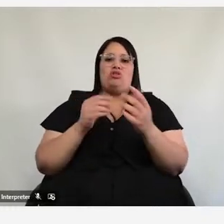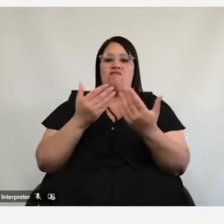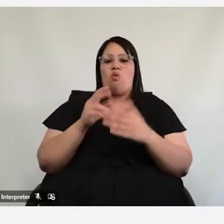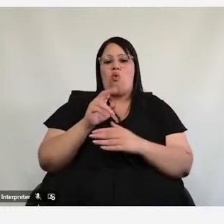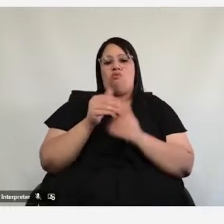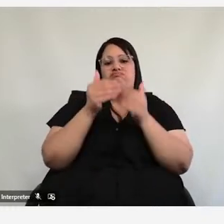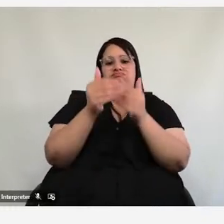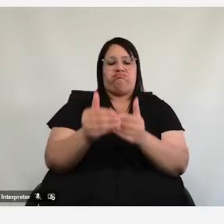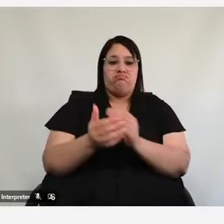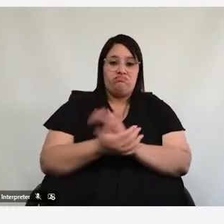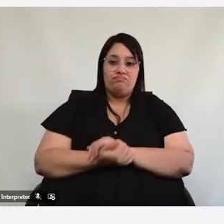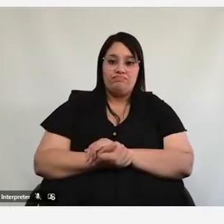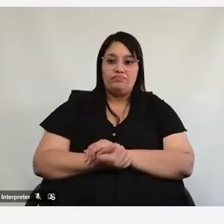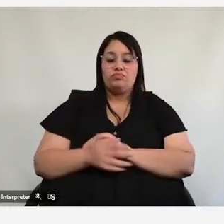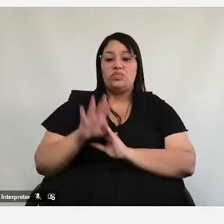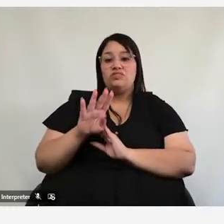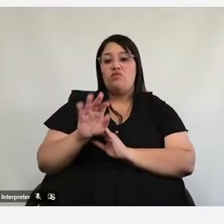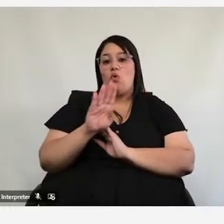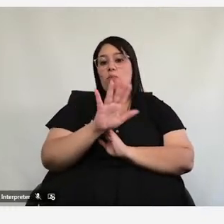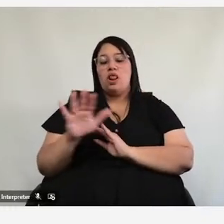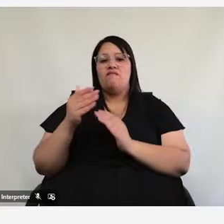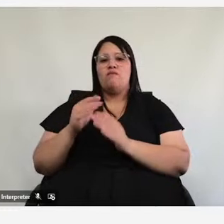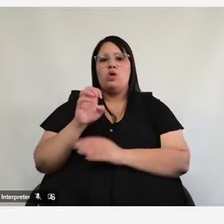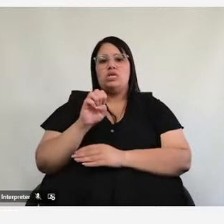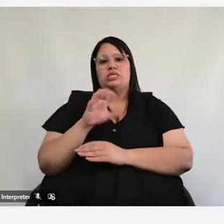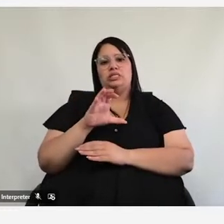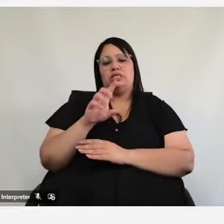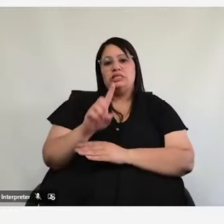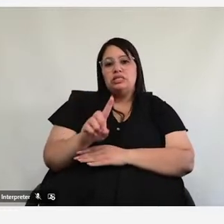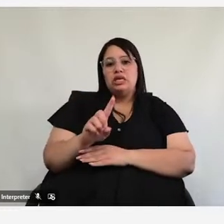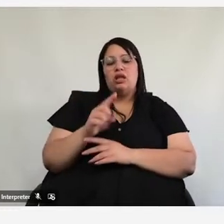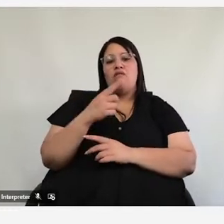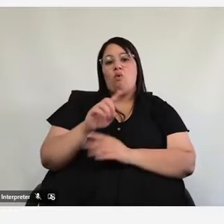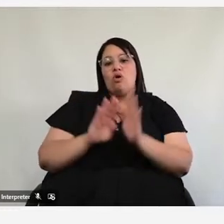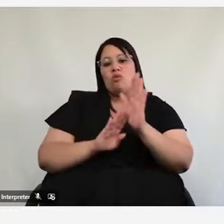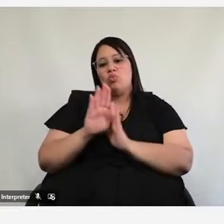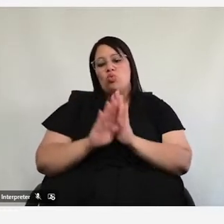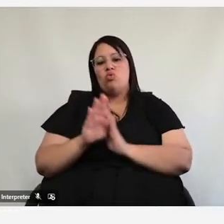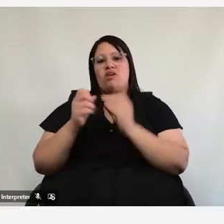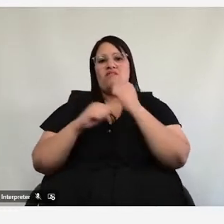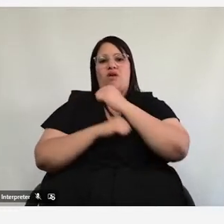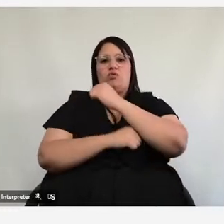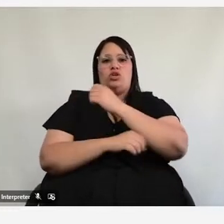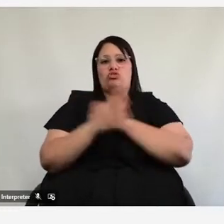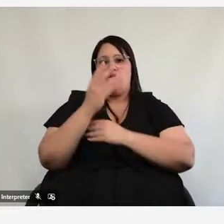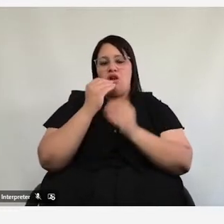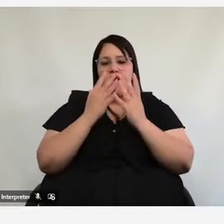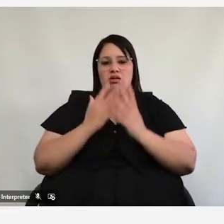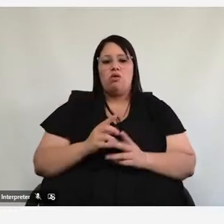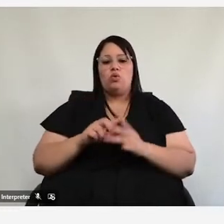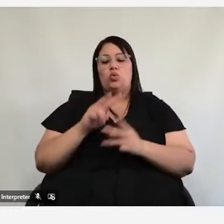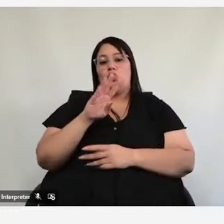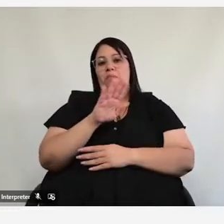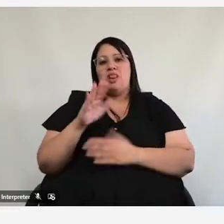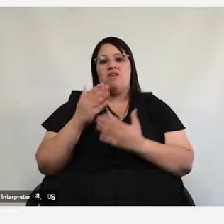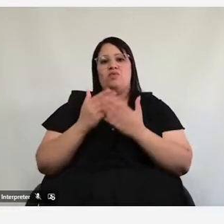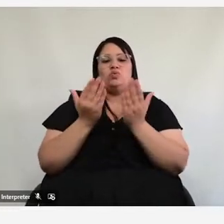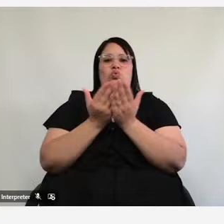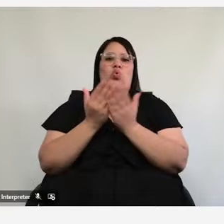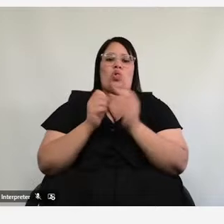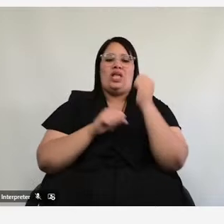MTEF, 4 billion for early childhood development to improve foundational learning, 2 billion for school